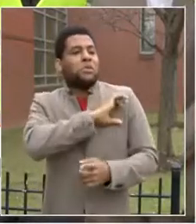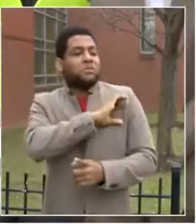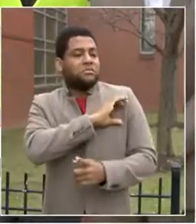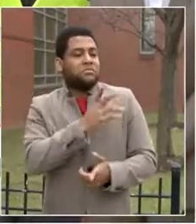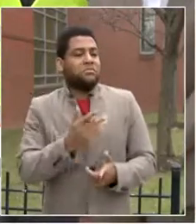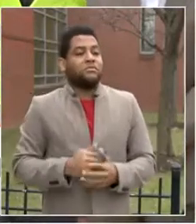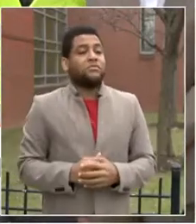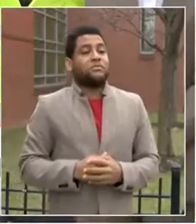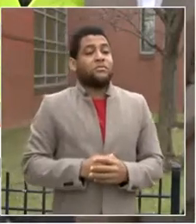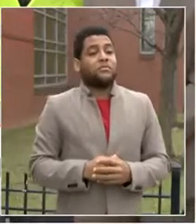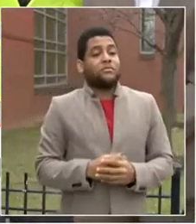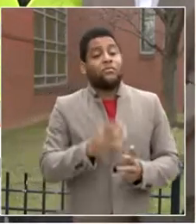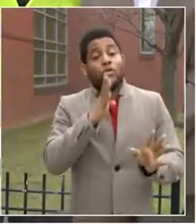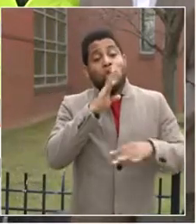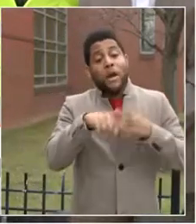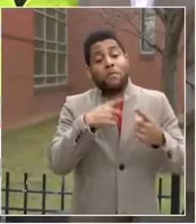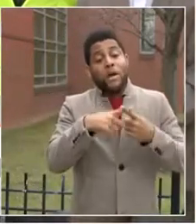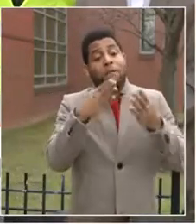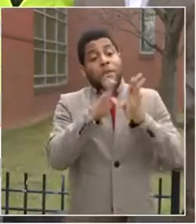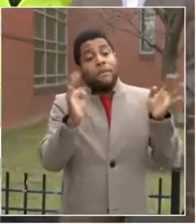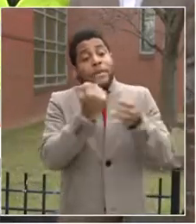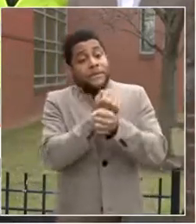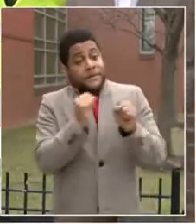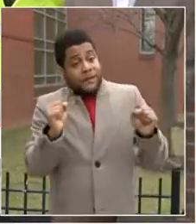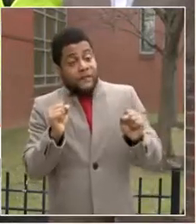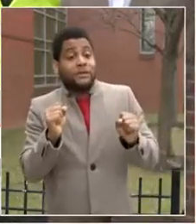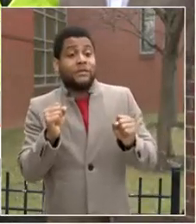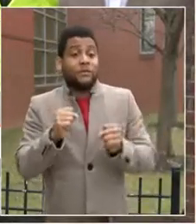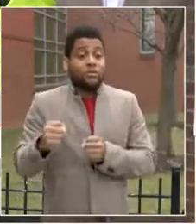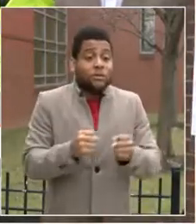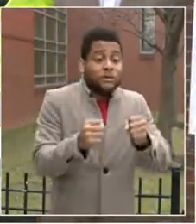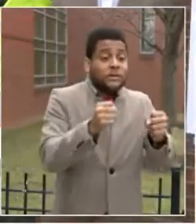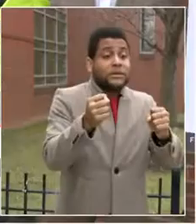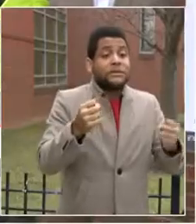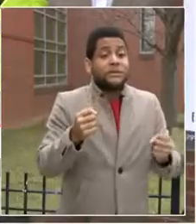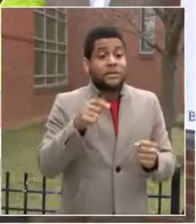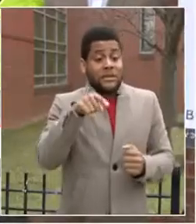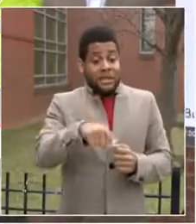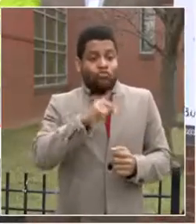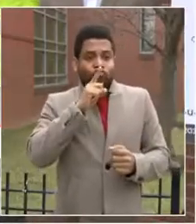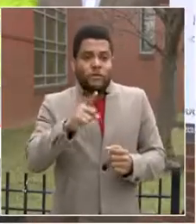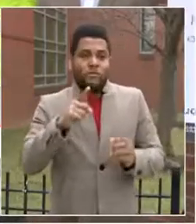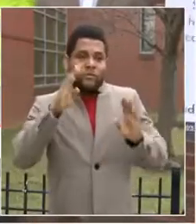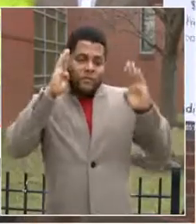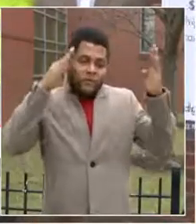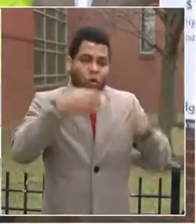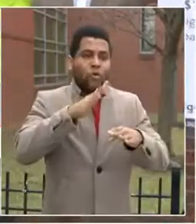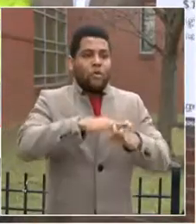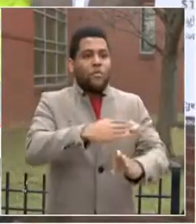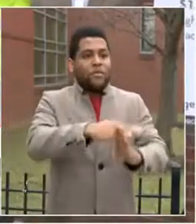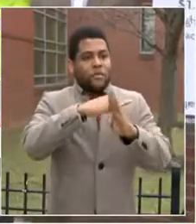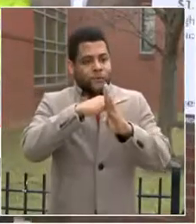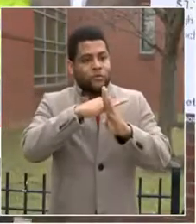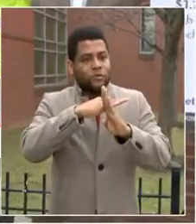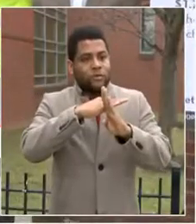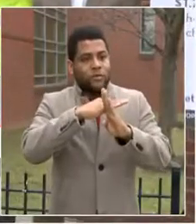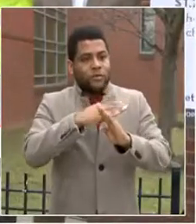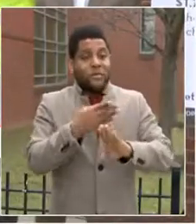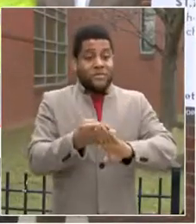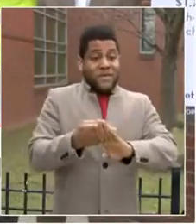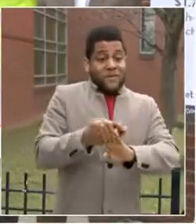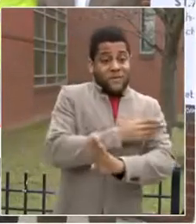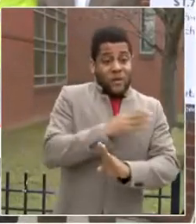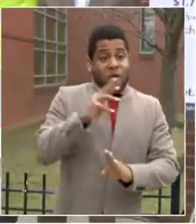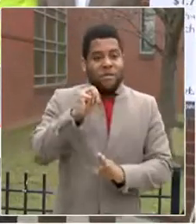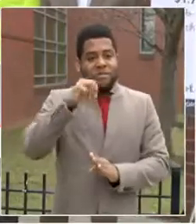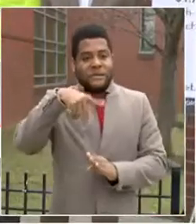our public safety strategies that are focused on prevention before MPD has to get